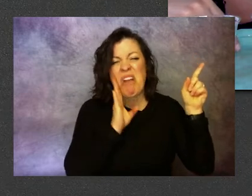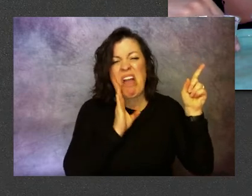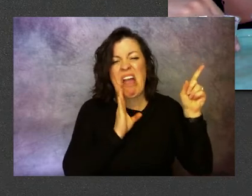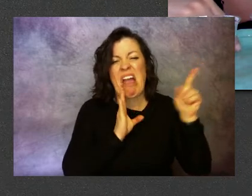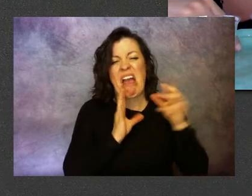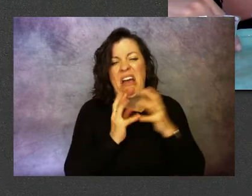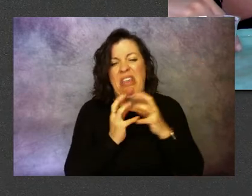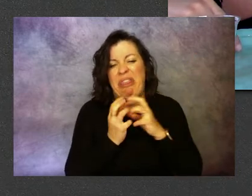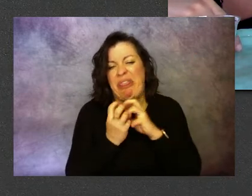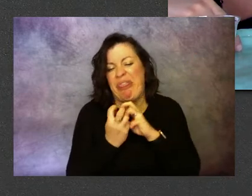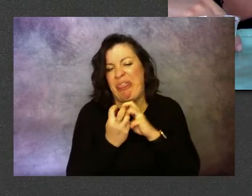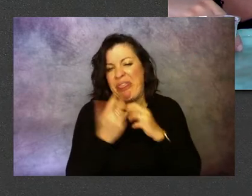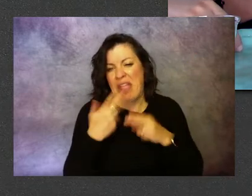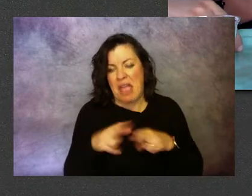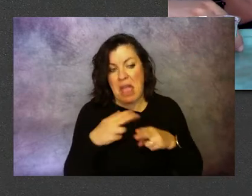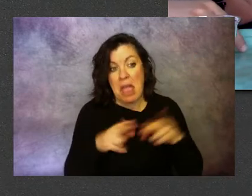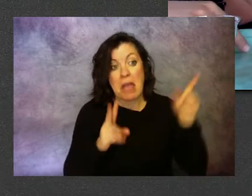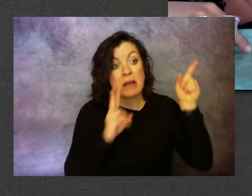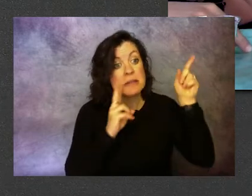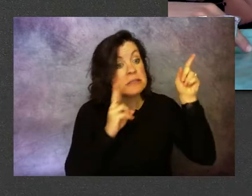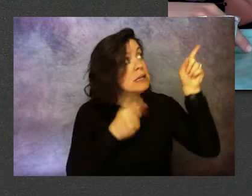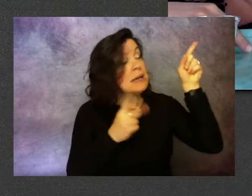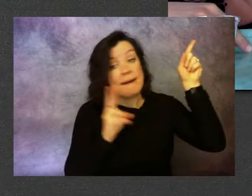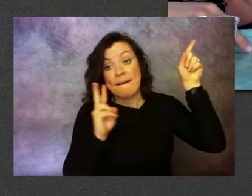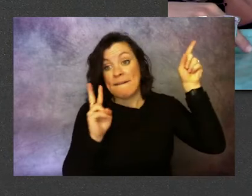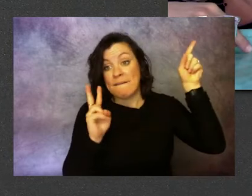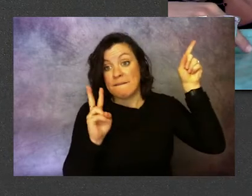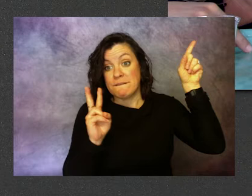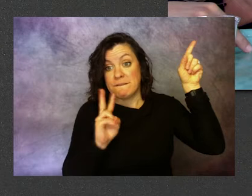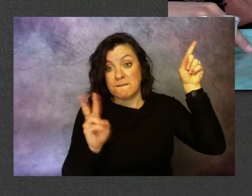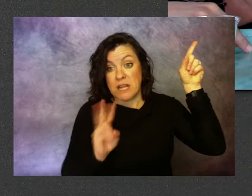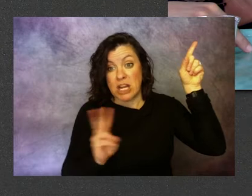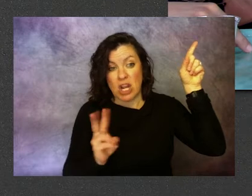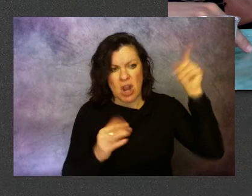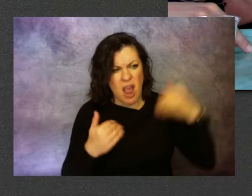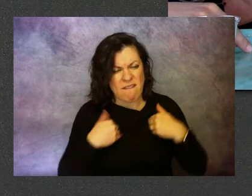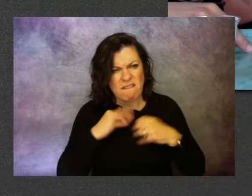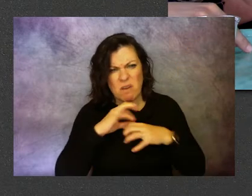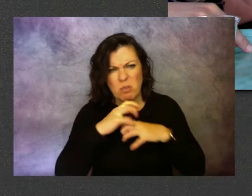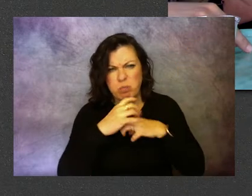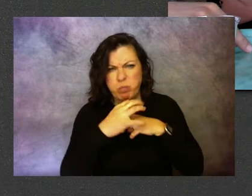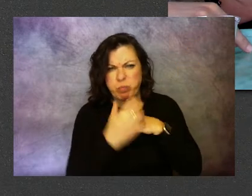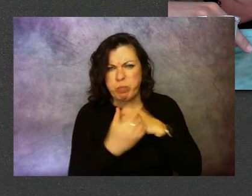of slimy. Look at this egg. It's got some bubbles all over it.